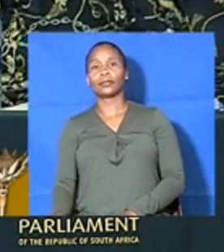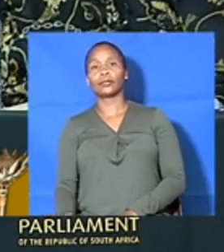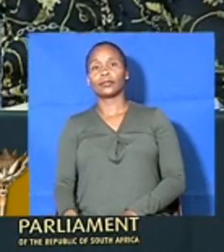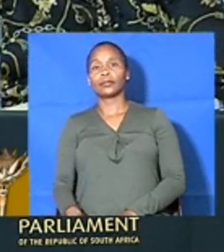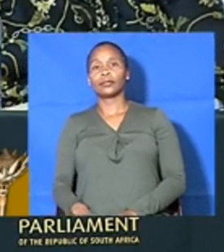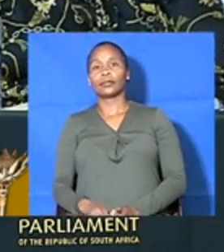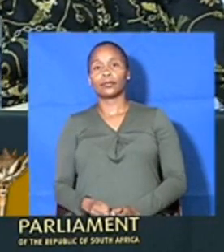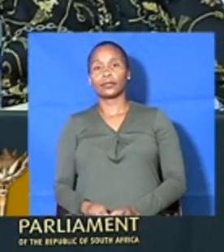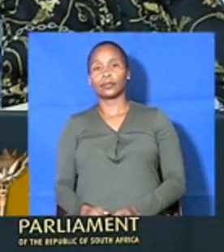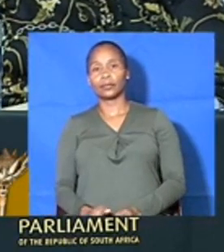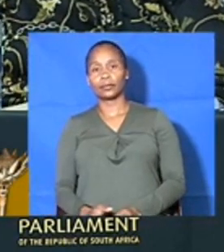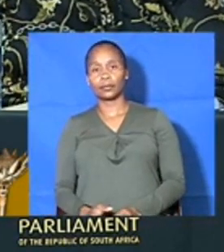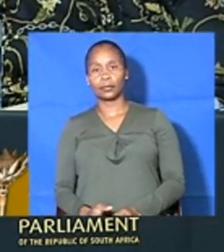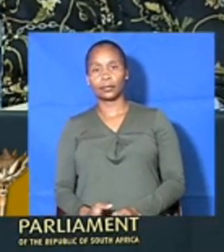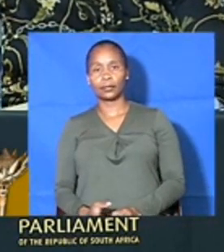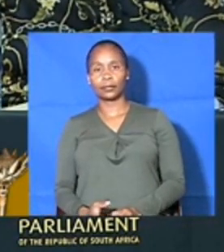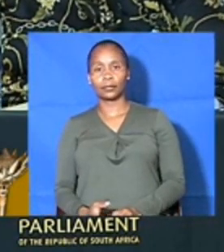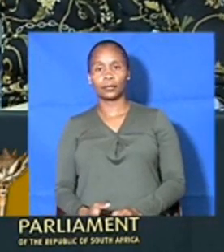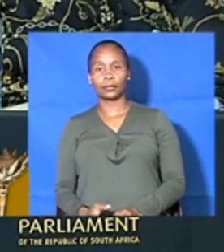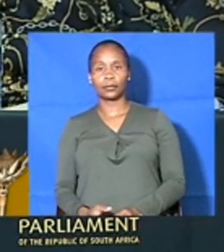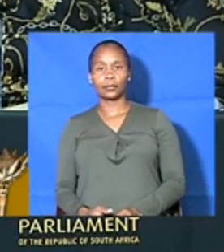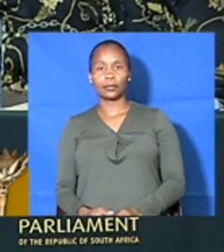services. Medical aid